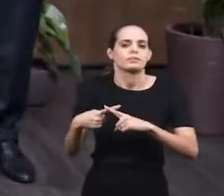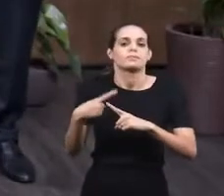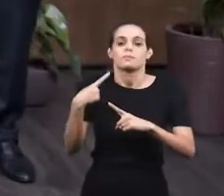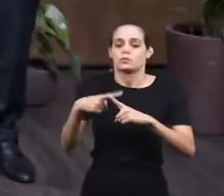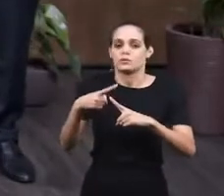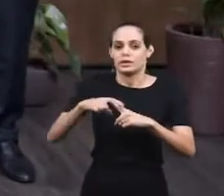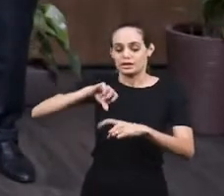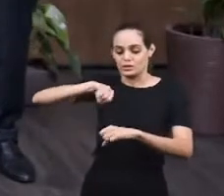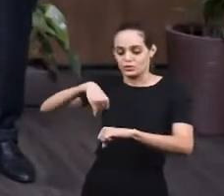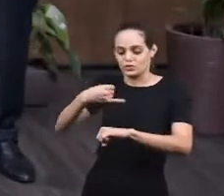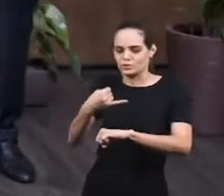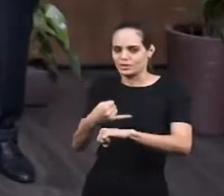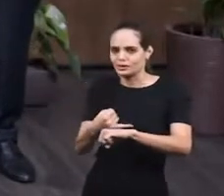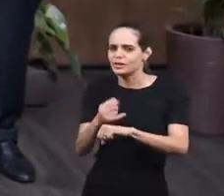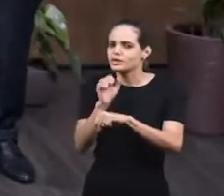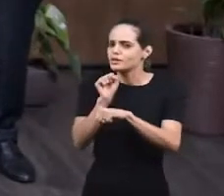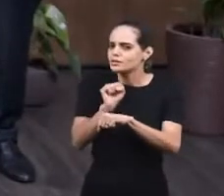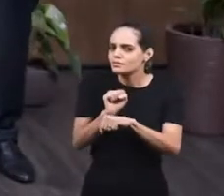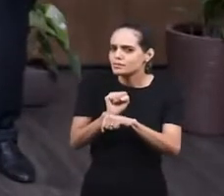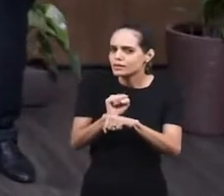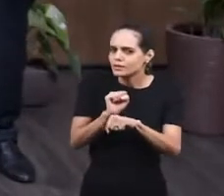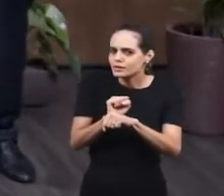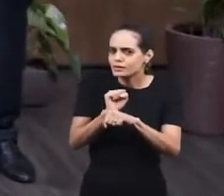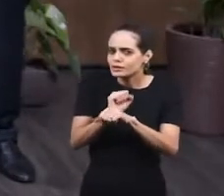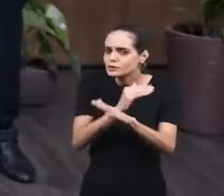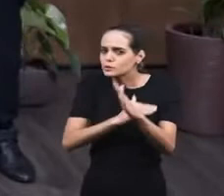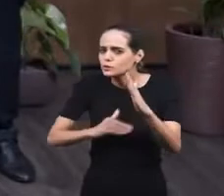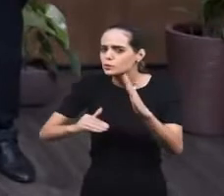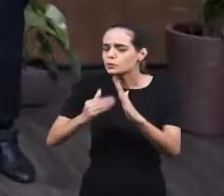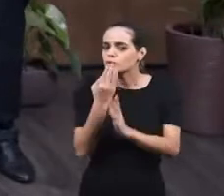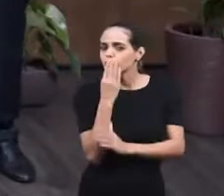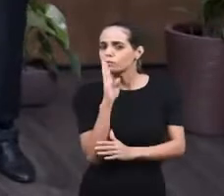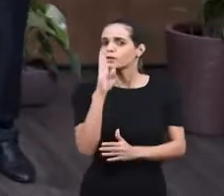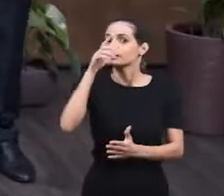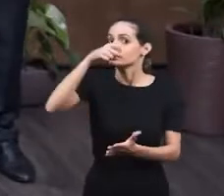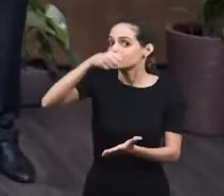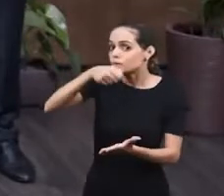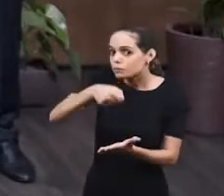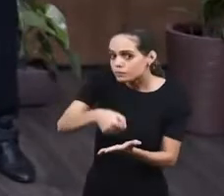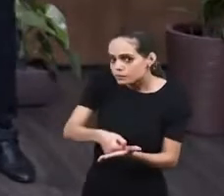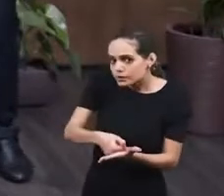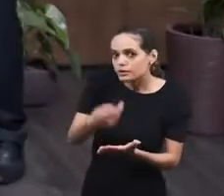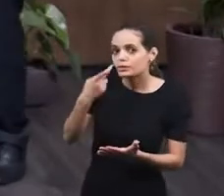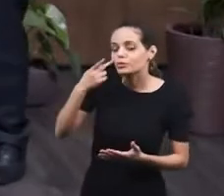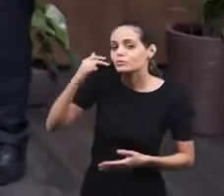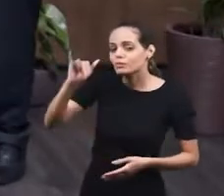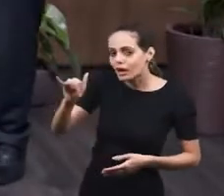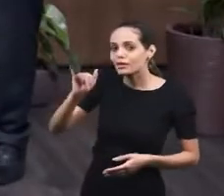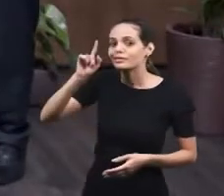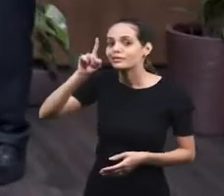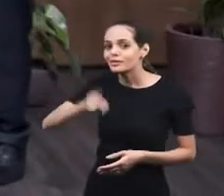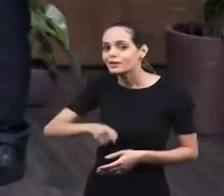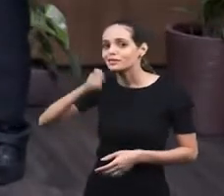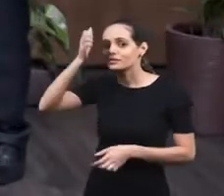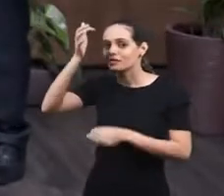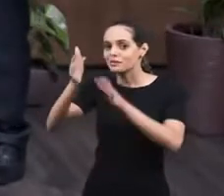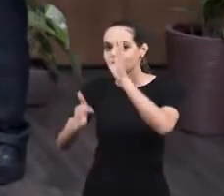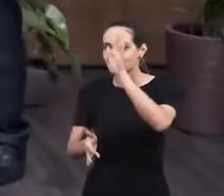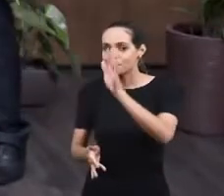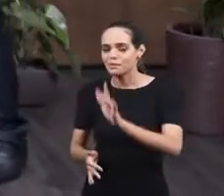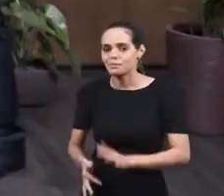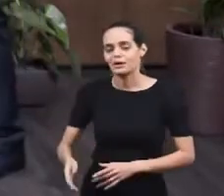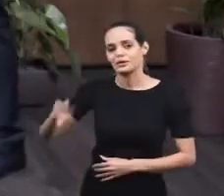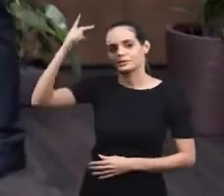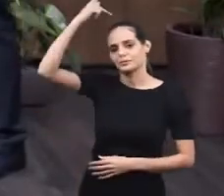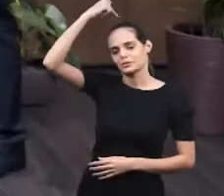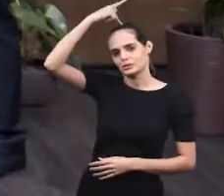They needed to be in Jerusalem waiting for the fulfillment of the prophecy and the promise of the Father,